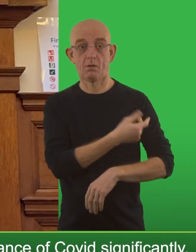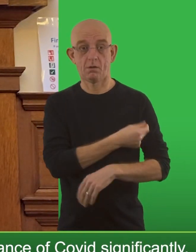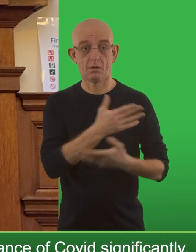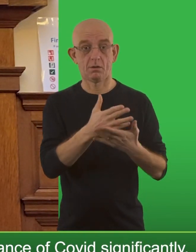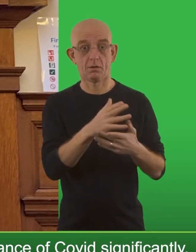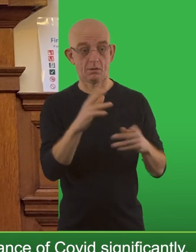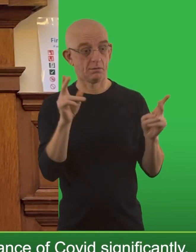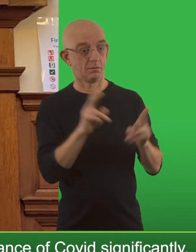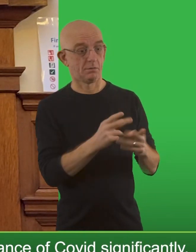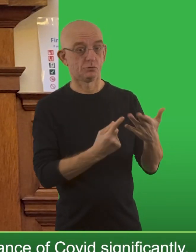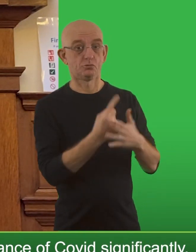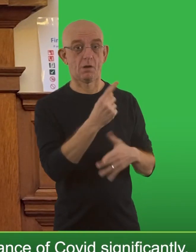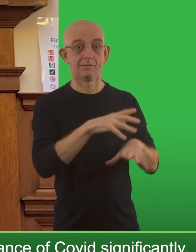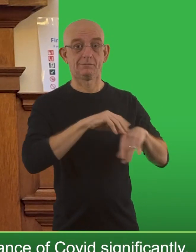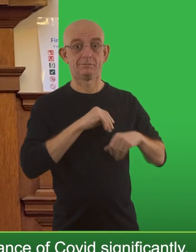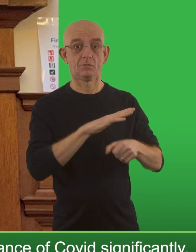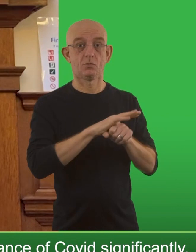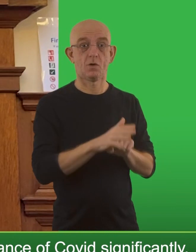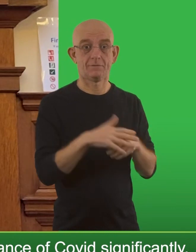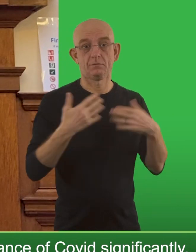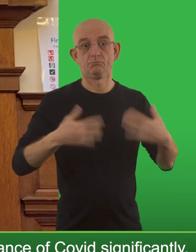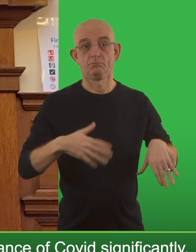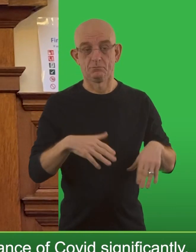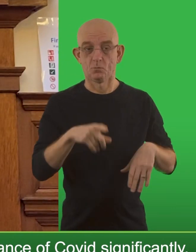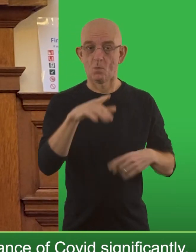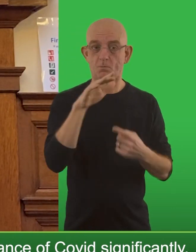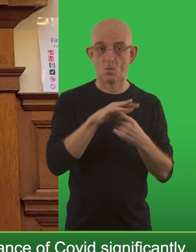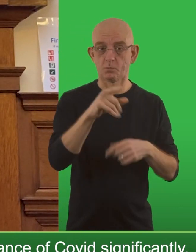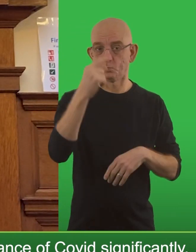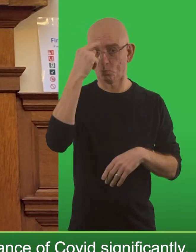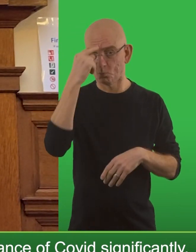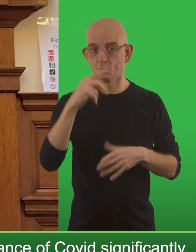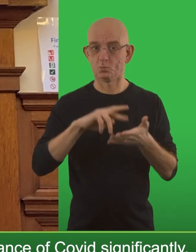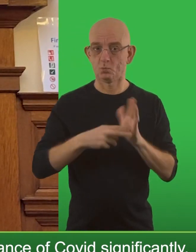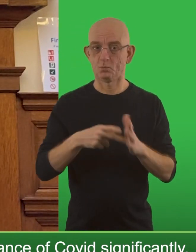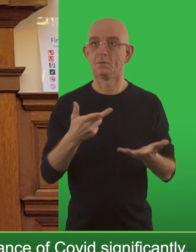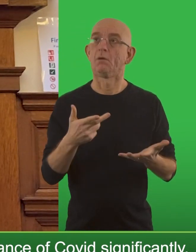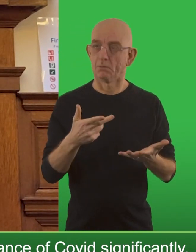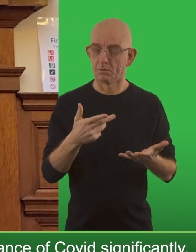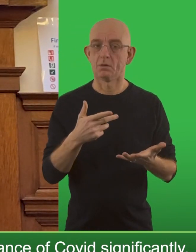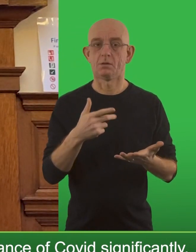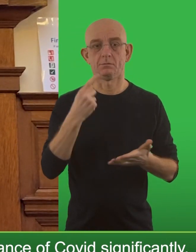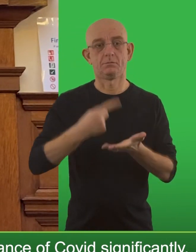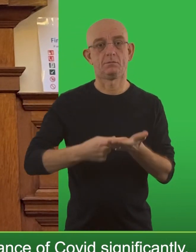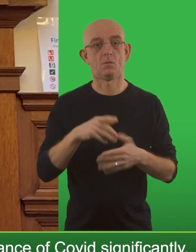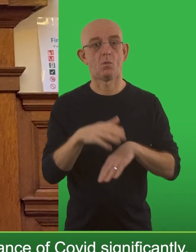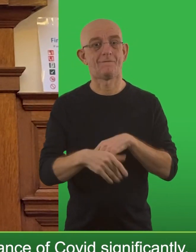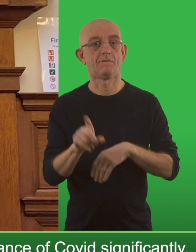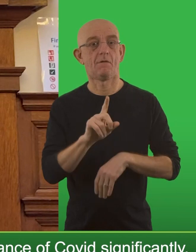vaccine reduces the chance of COVID significantly, it's important that you take both sides of the